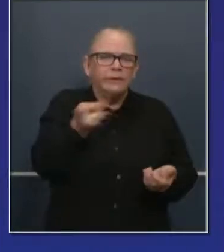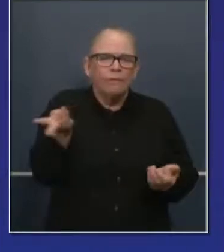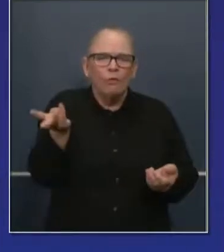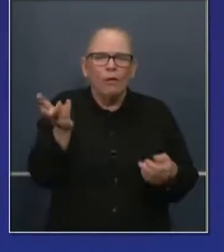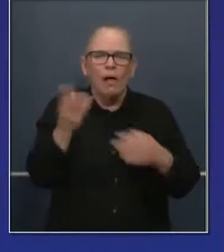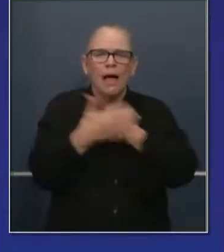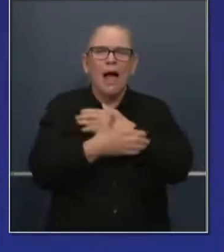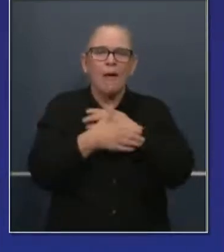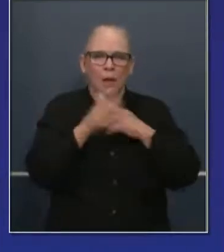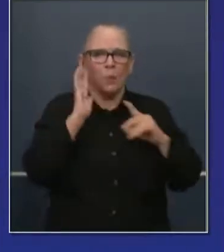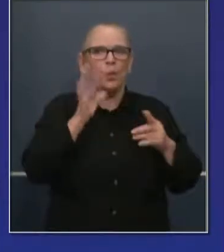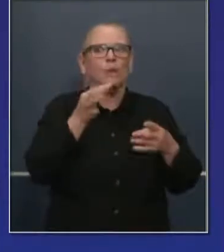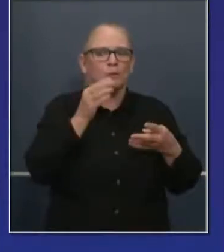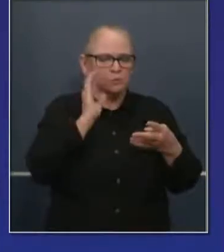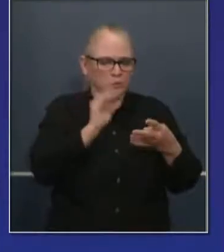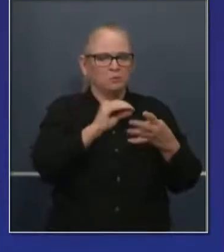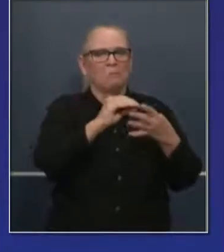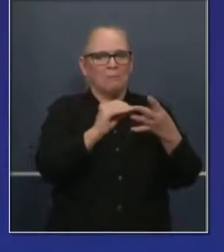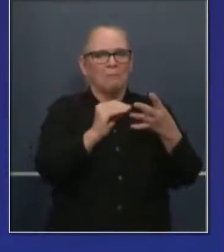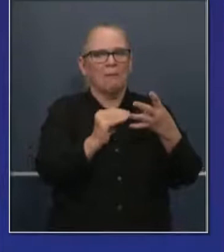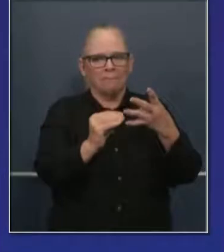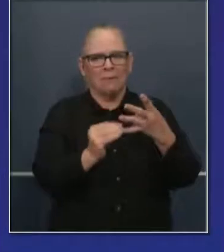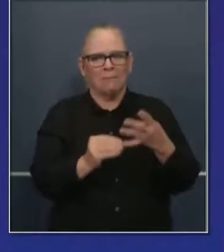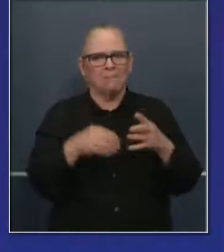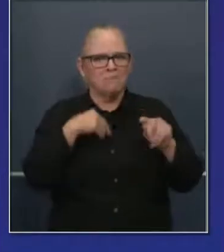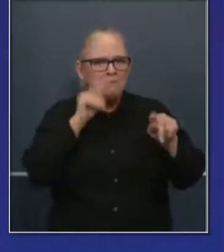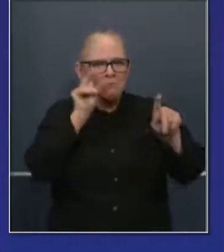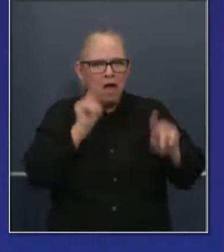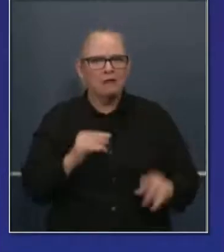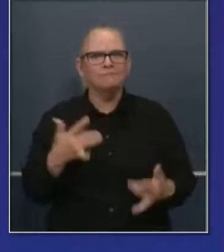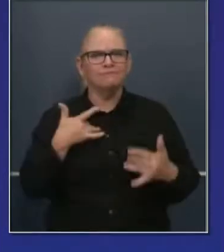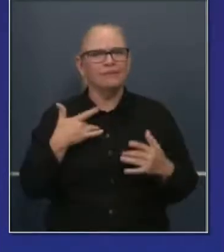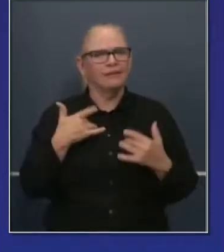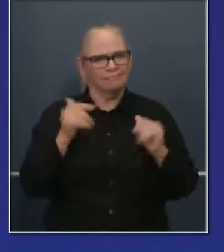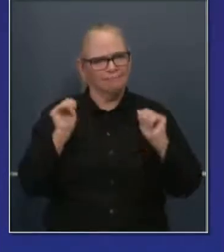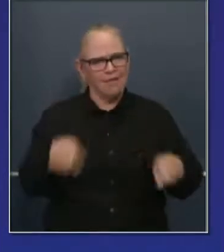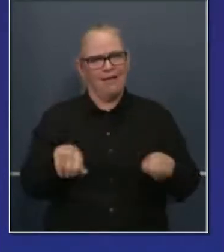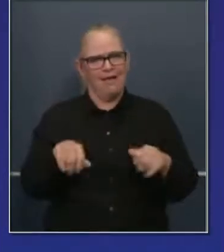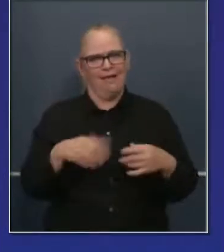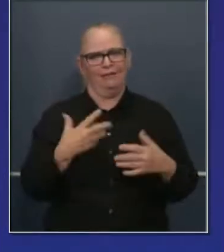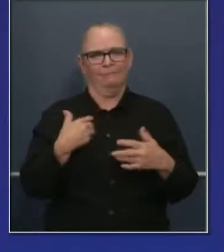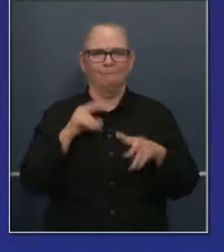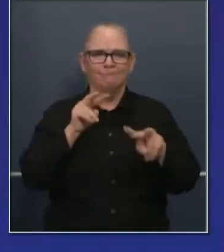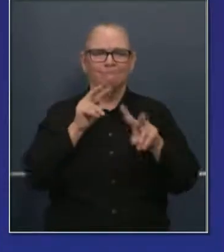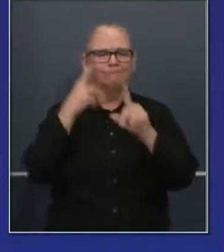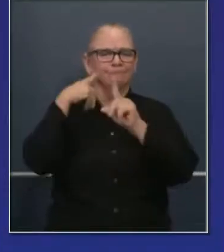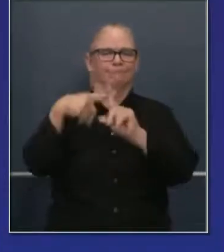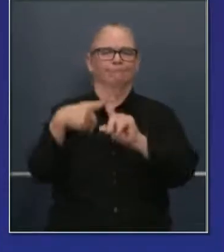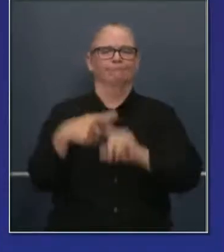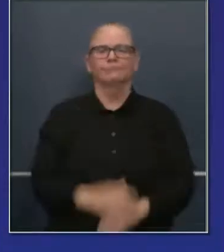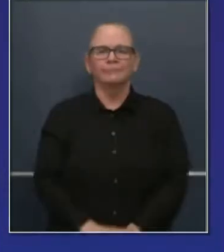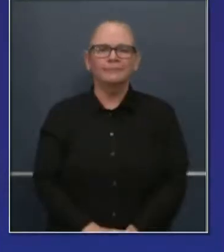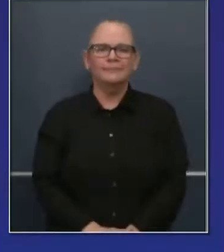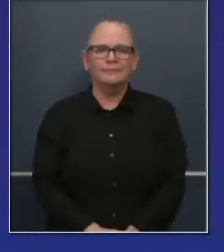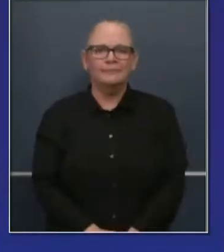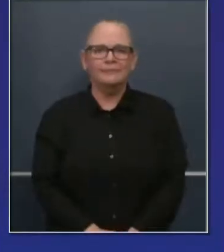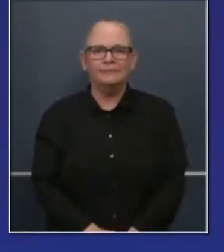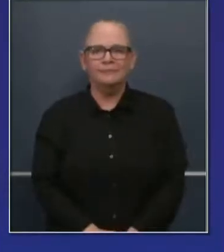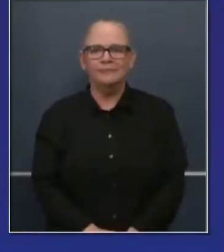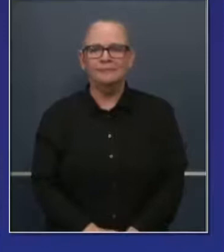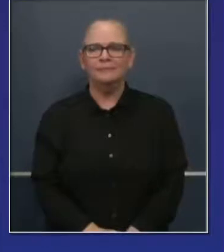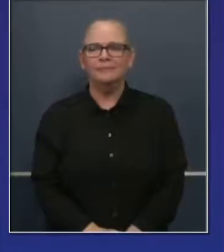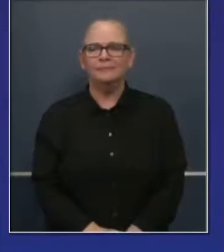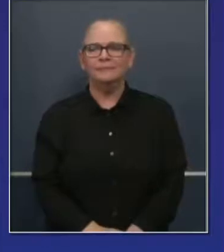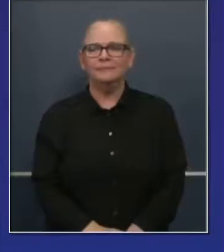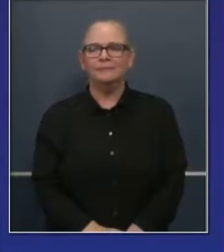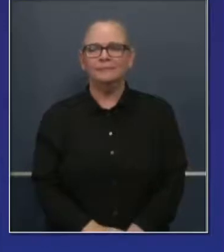on the consistency of their data. So we'll be updating that next week. Just to reiterate a couple of things that the governor said, we're